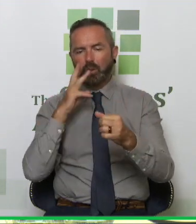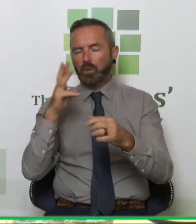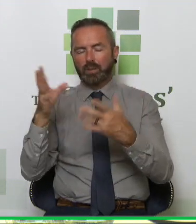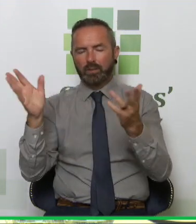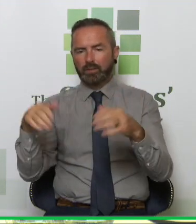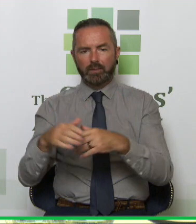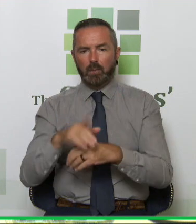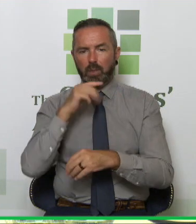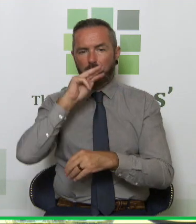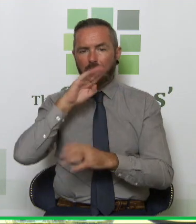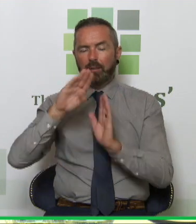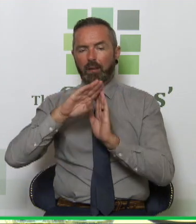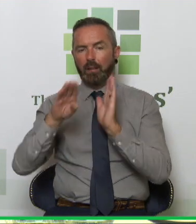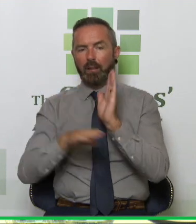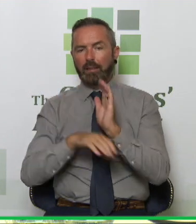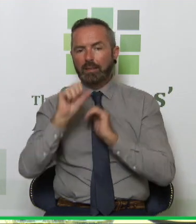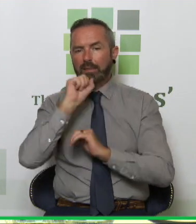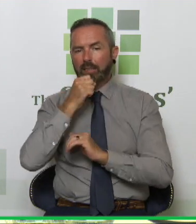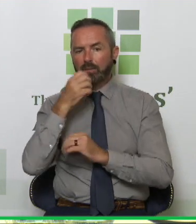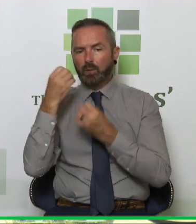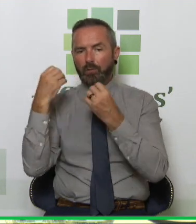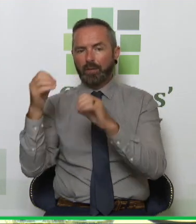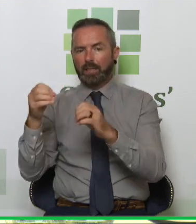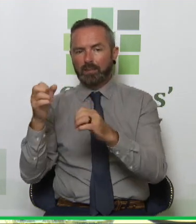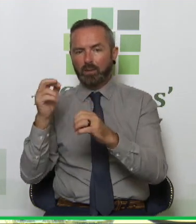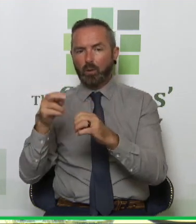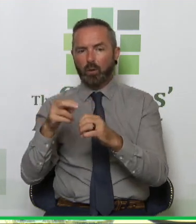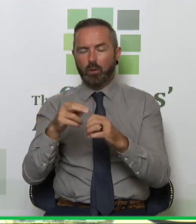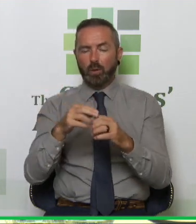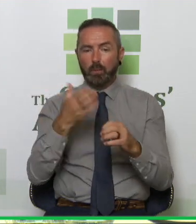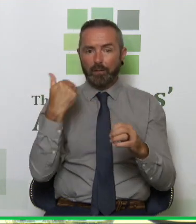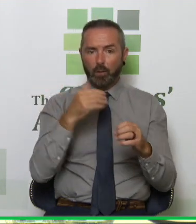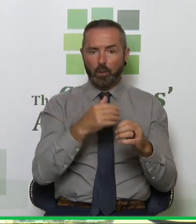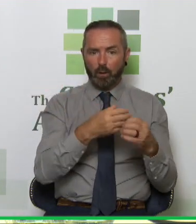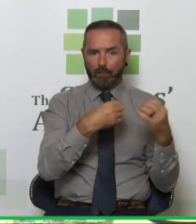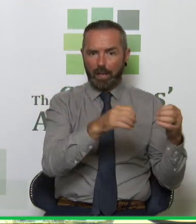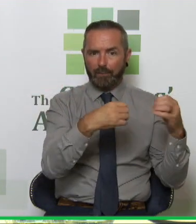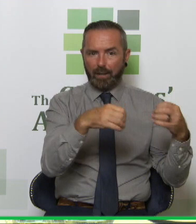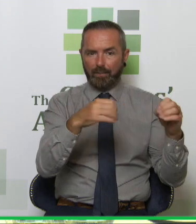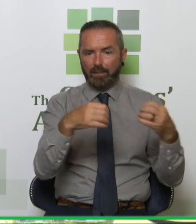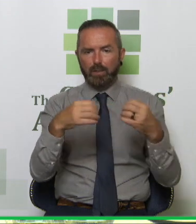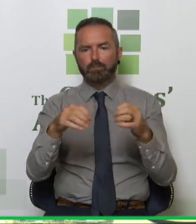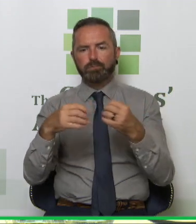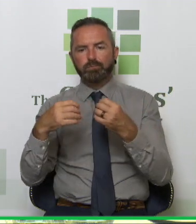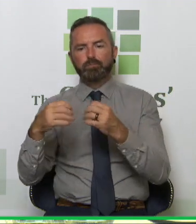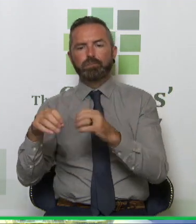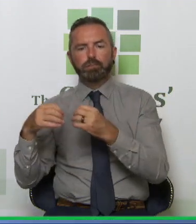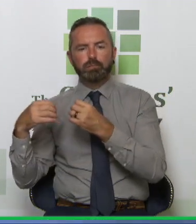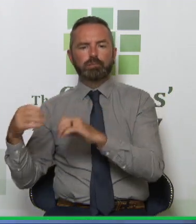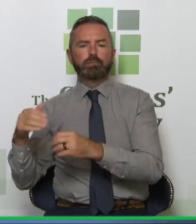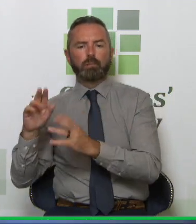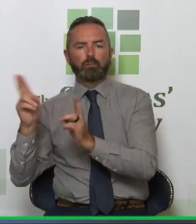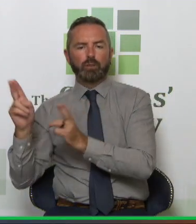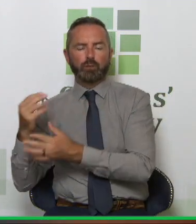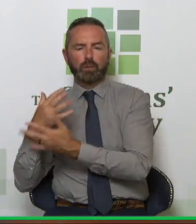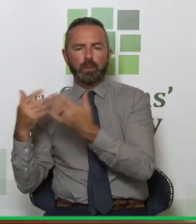mean less serious offenses, or even deceleration of offending, by which I mean more gaps in between offenses. So